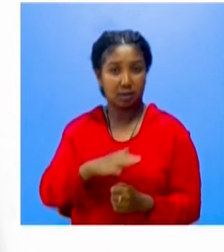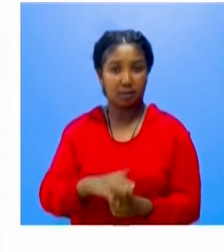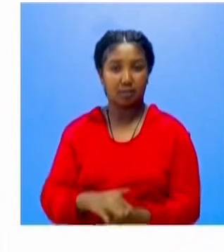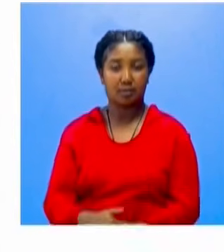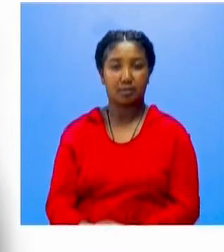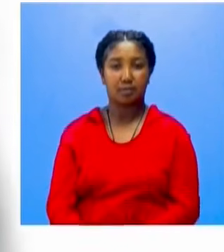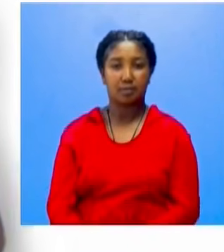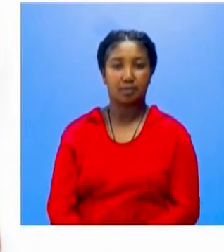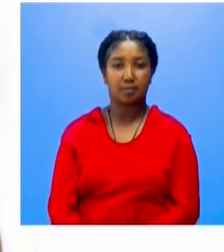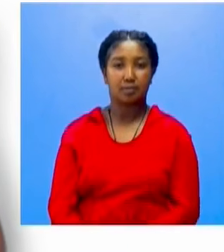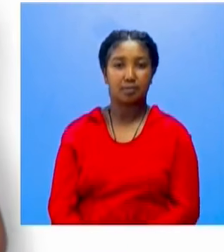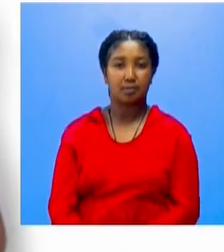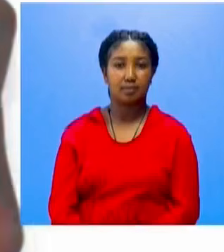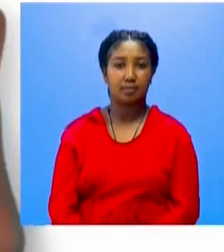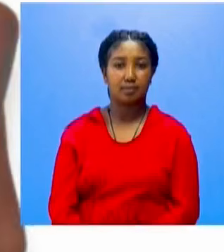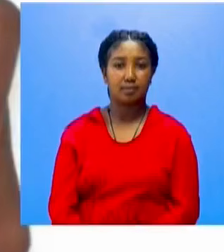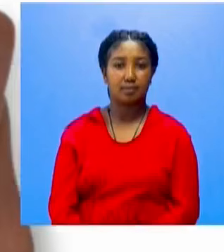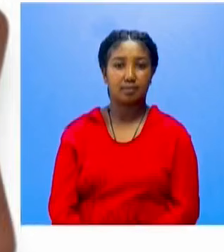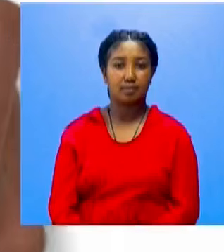dirty.